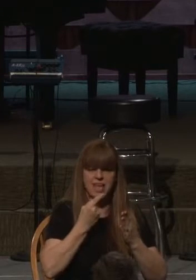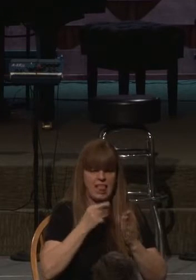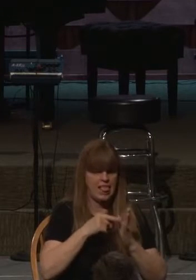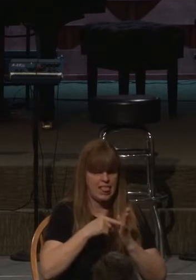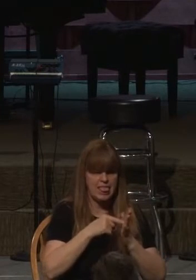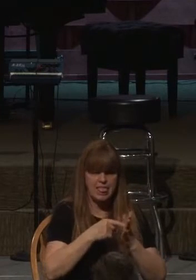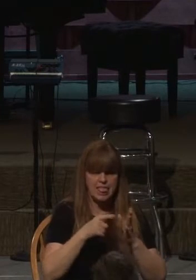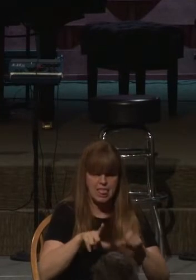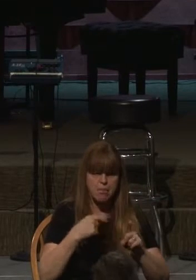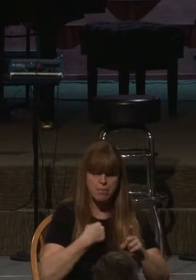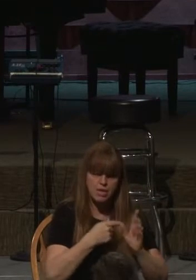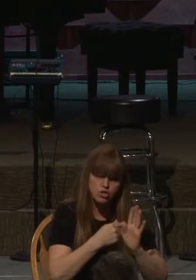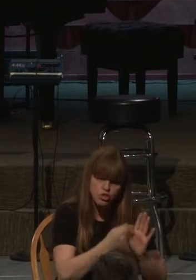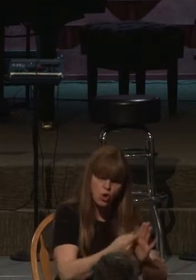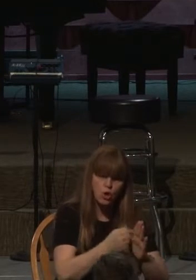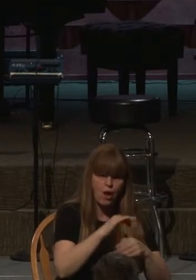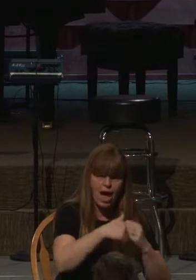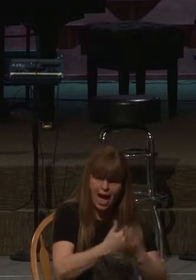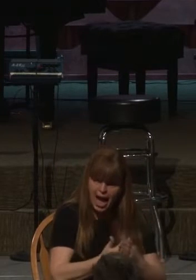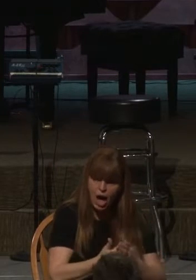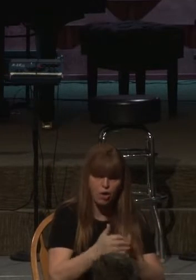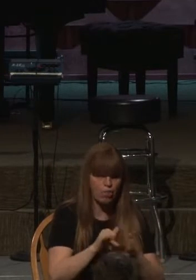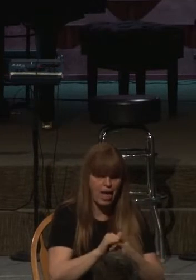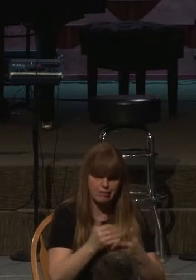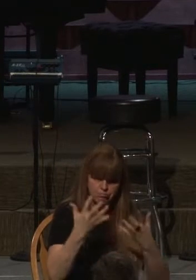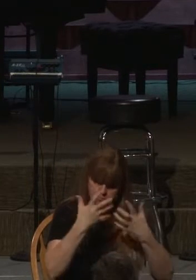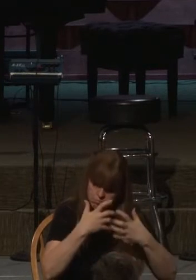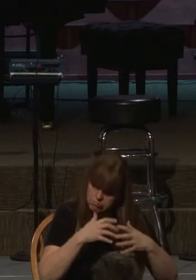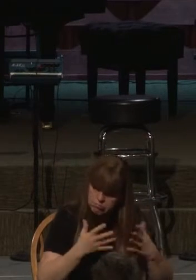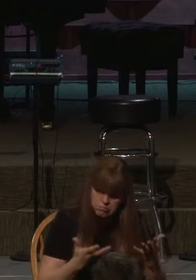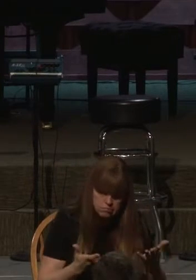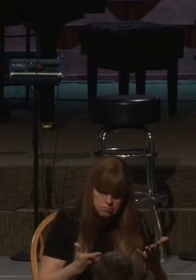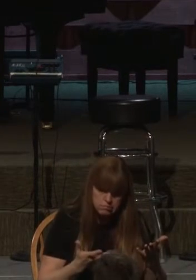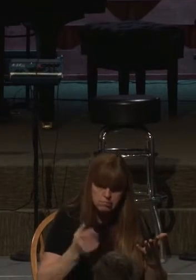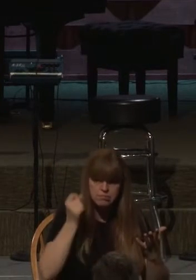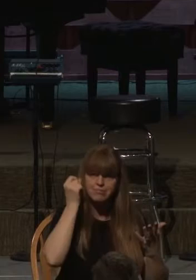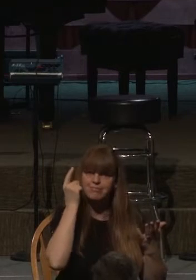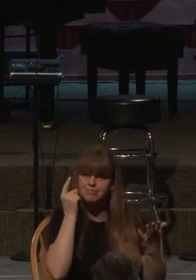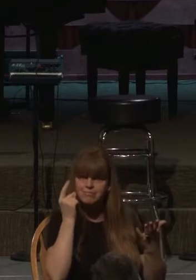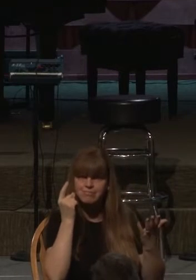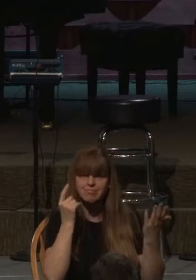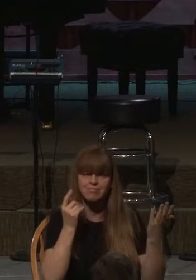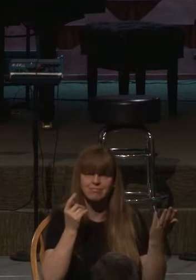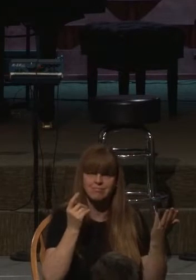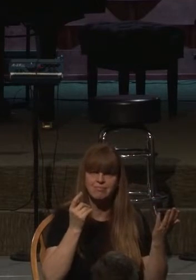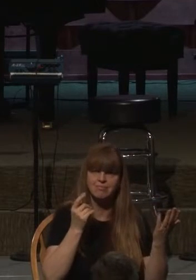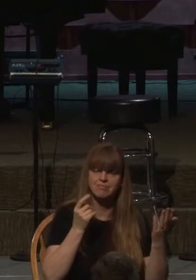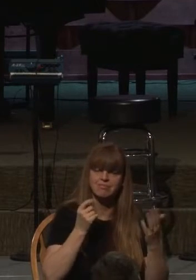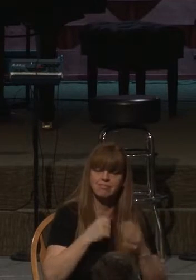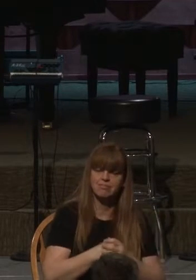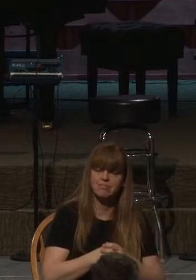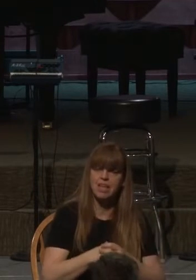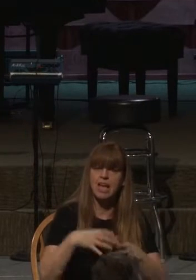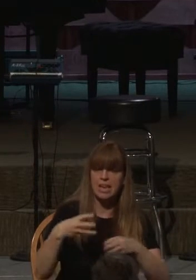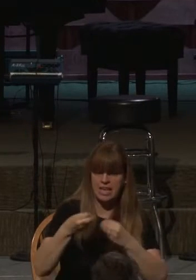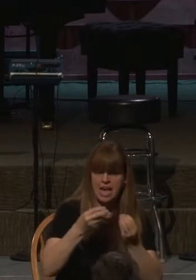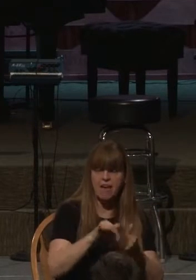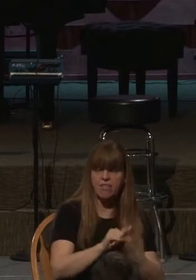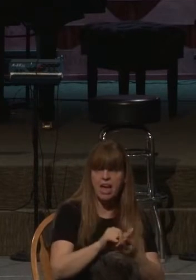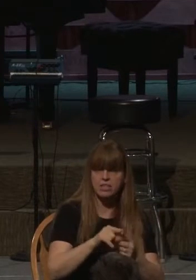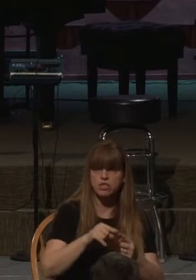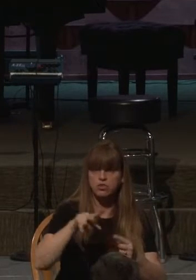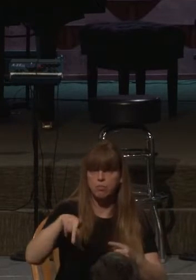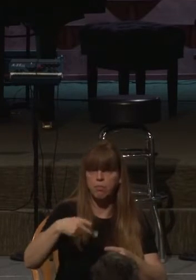how this really works behind the scenes where you couldn't possibly see or know if I didn't show you. He gave that to